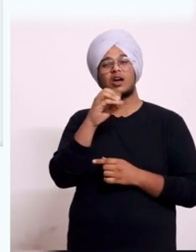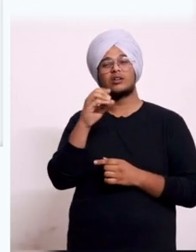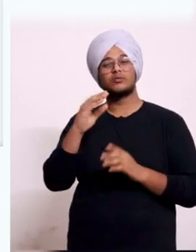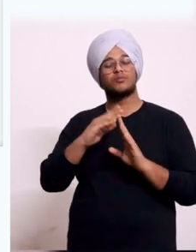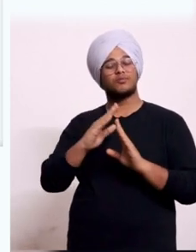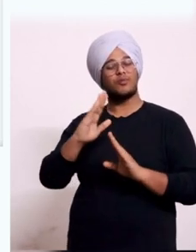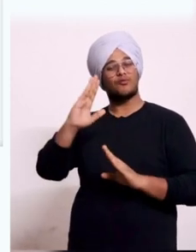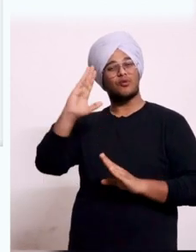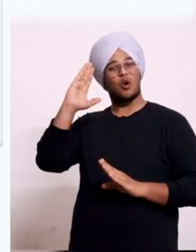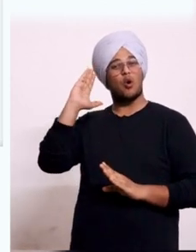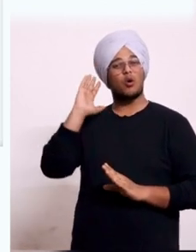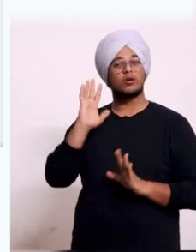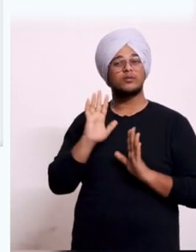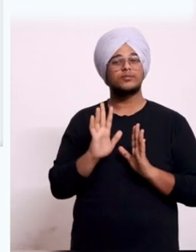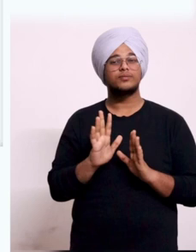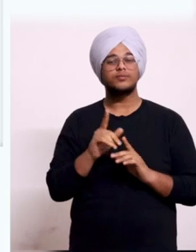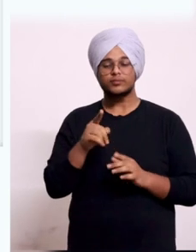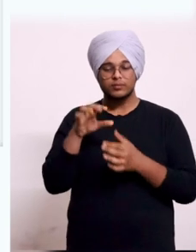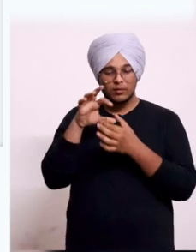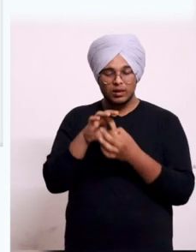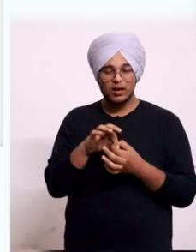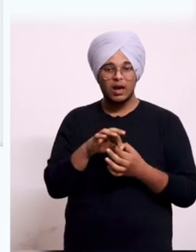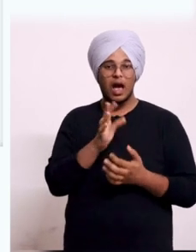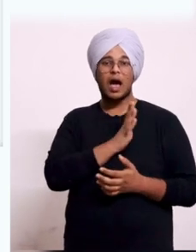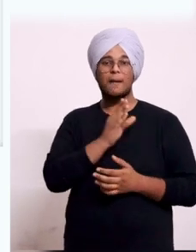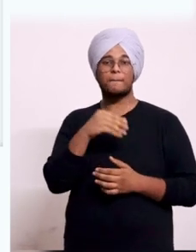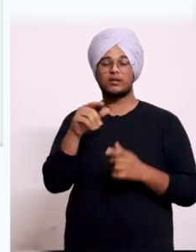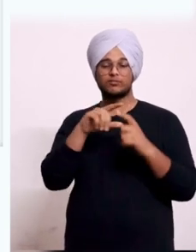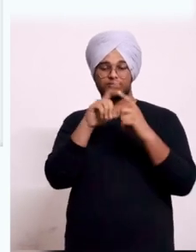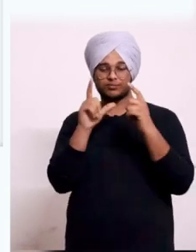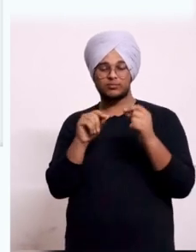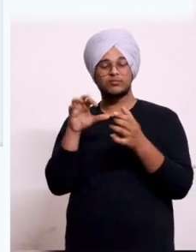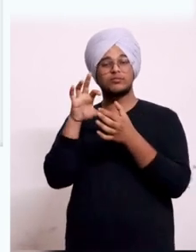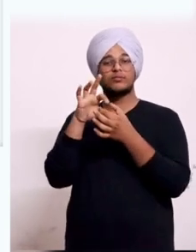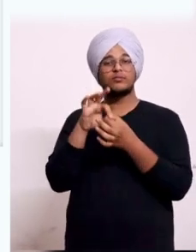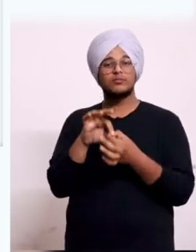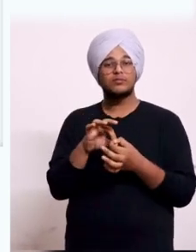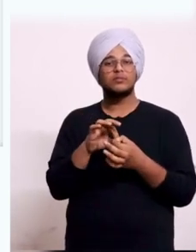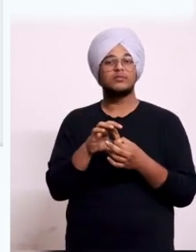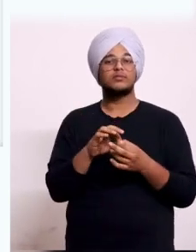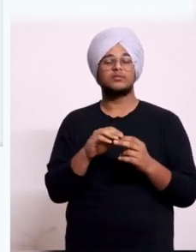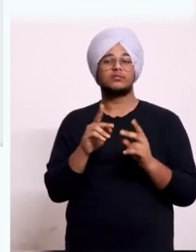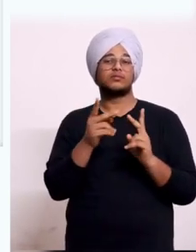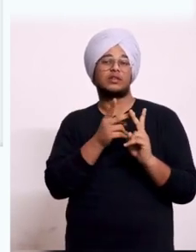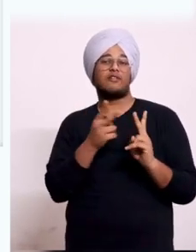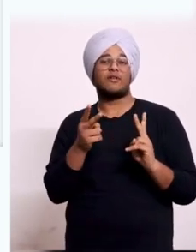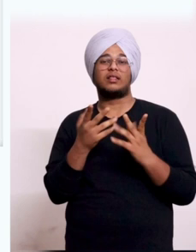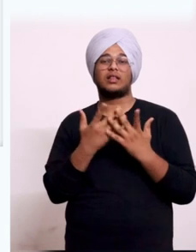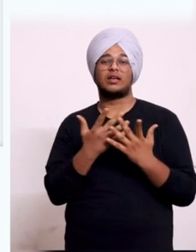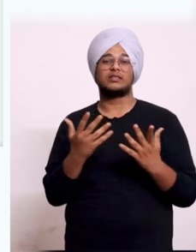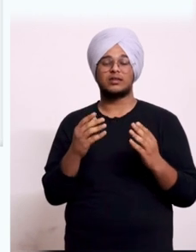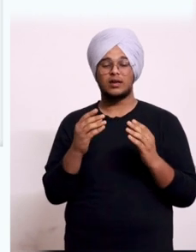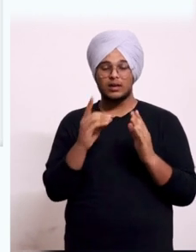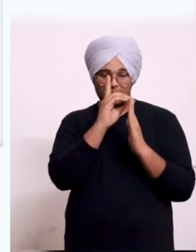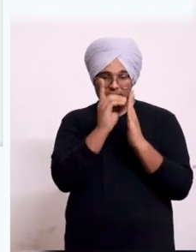century Persian art, while others see it as a leaf form that evolved over time into a